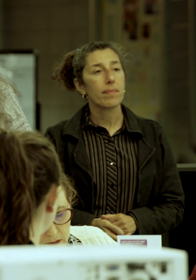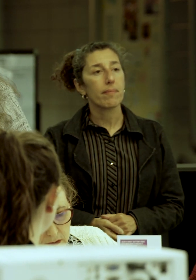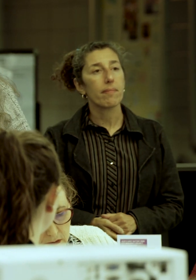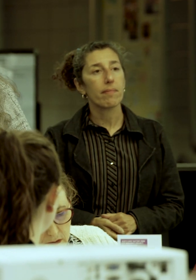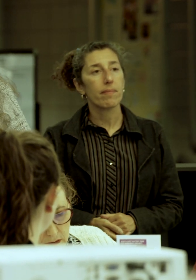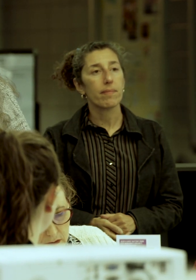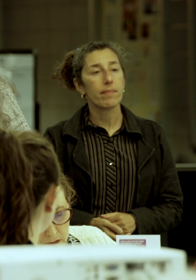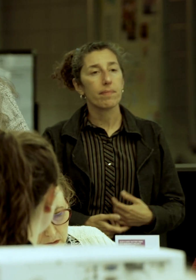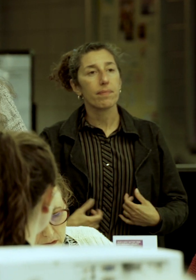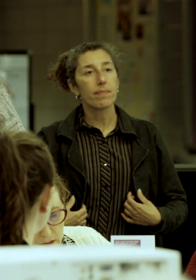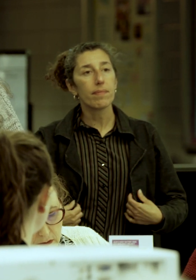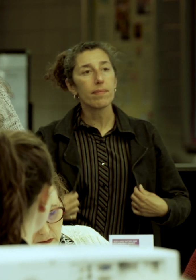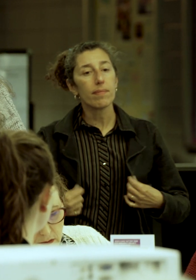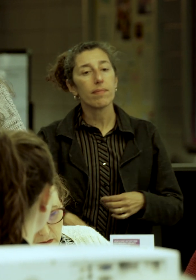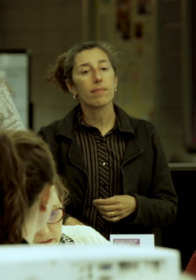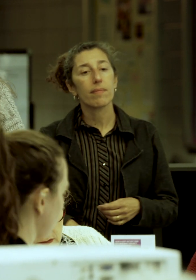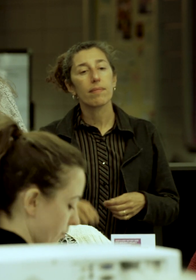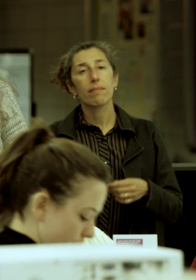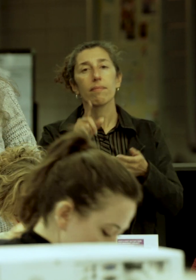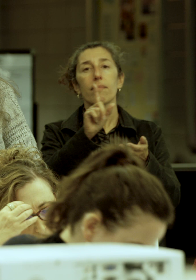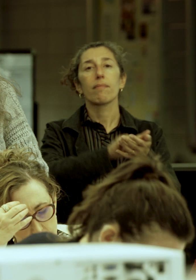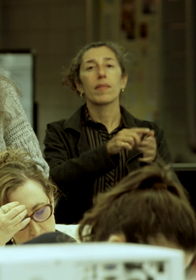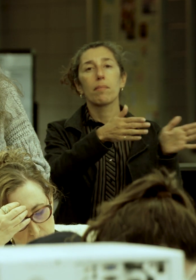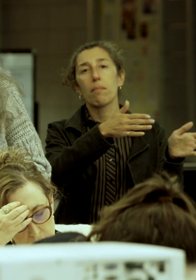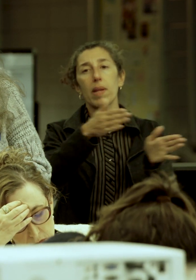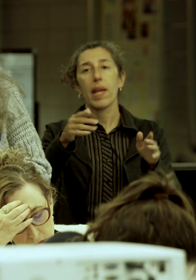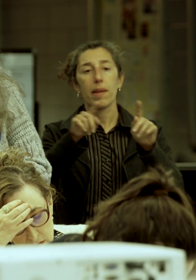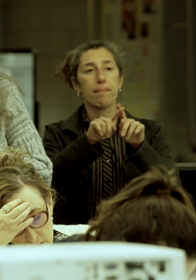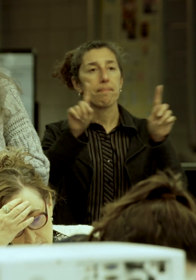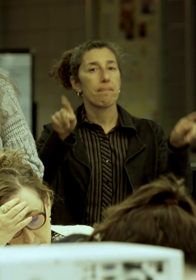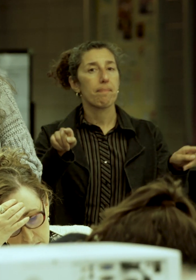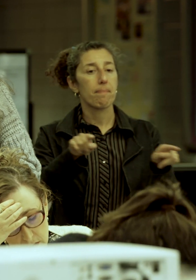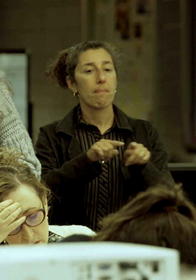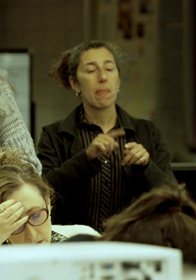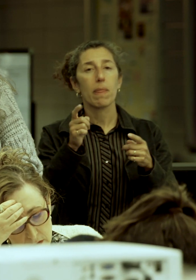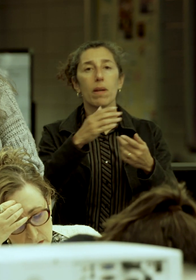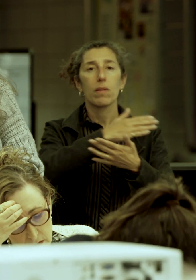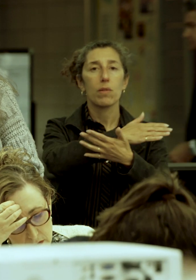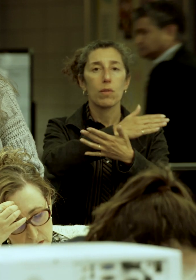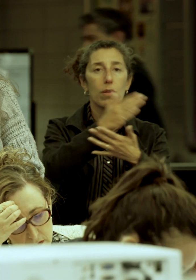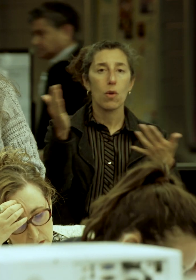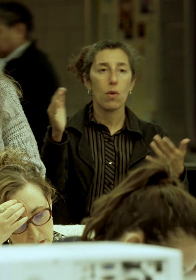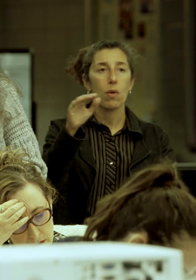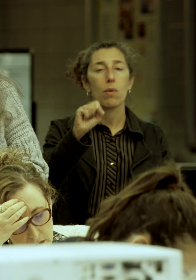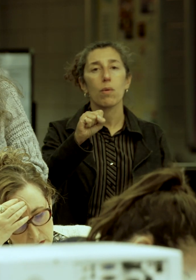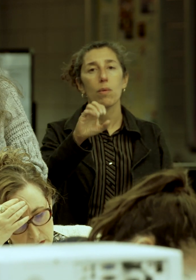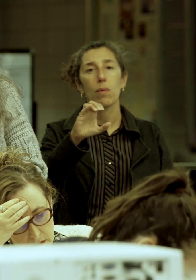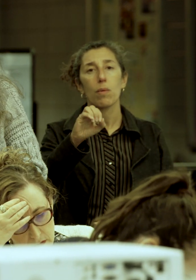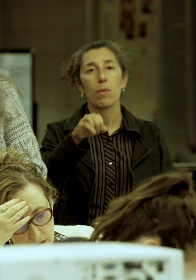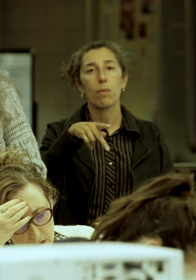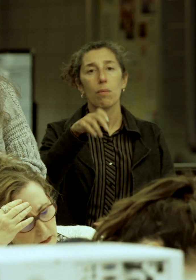Back to the plans, there was a lot of concern about the scope of the project and the disruption this would cause, and